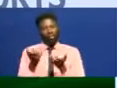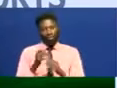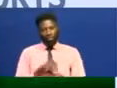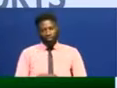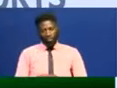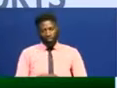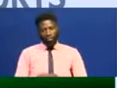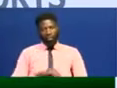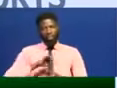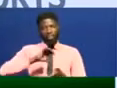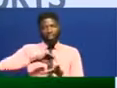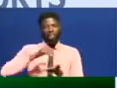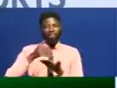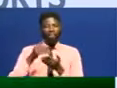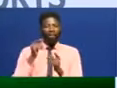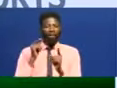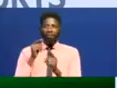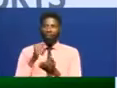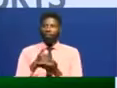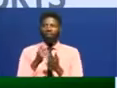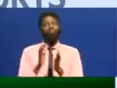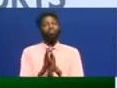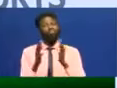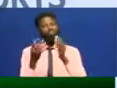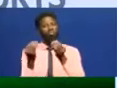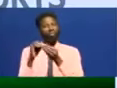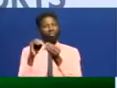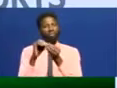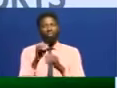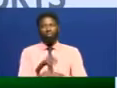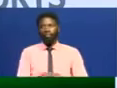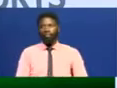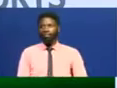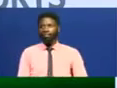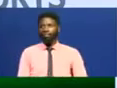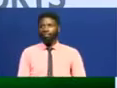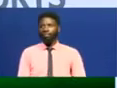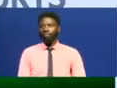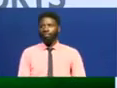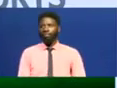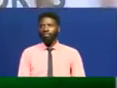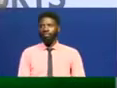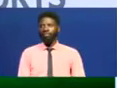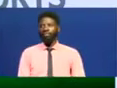to help you. You can clap for me more. And clap for me more.